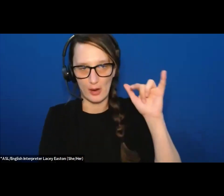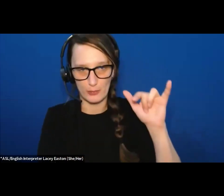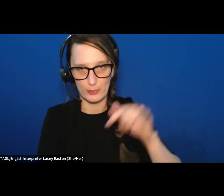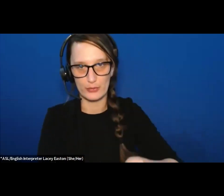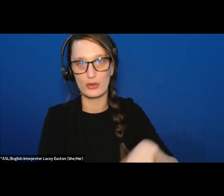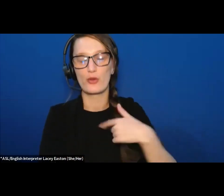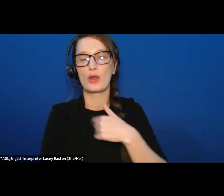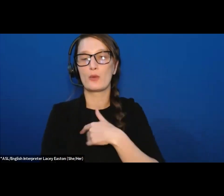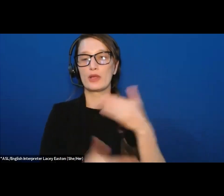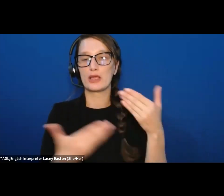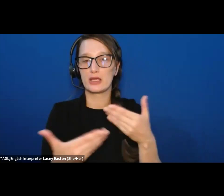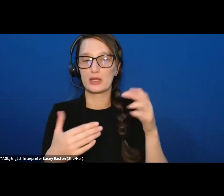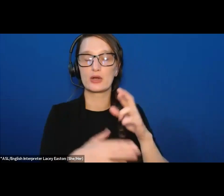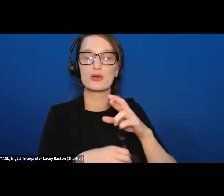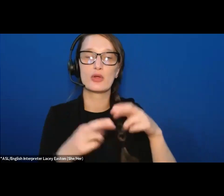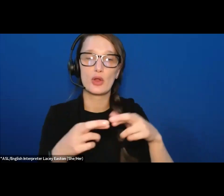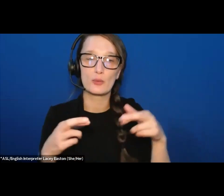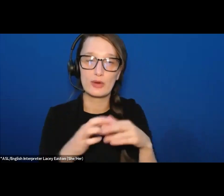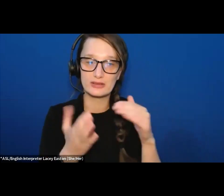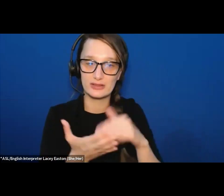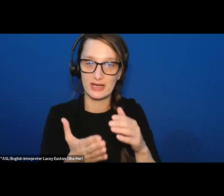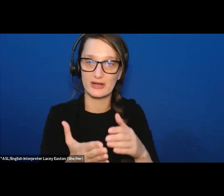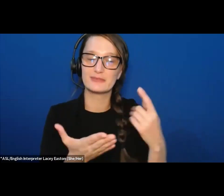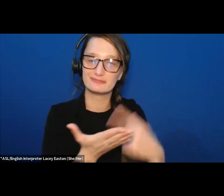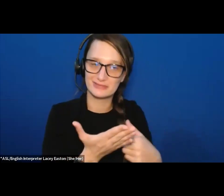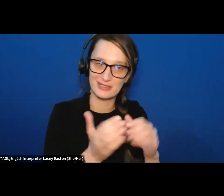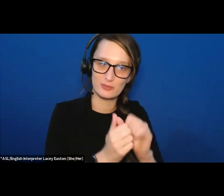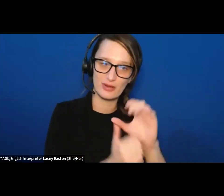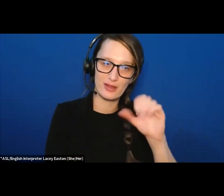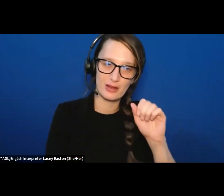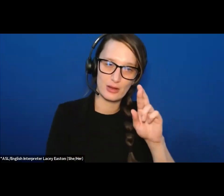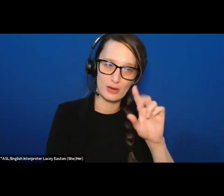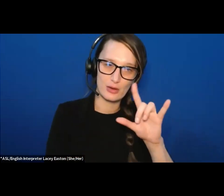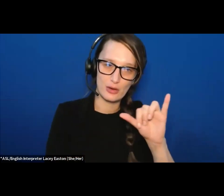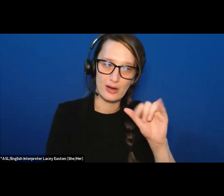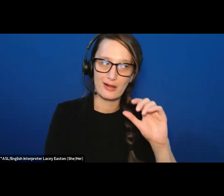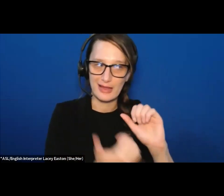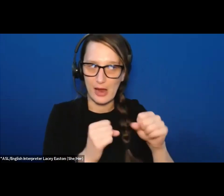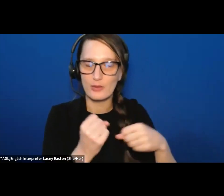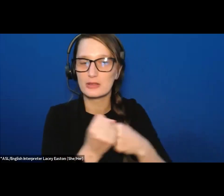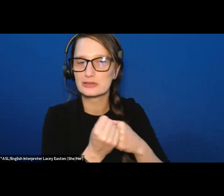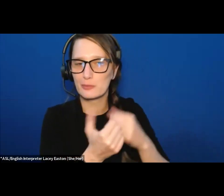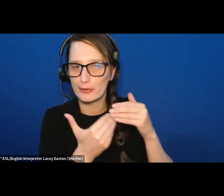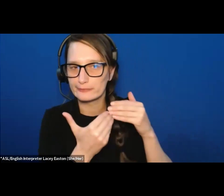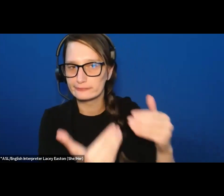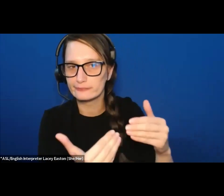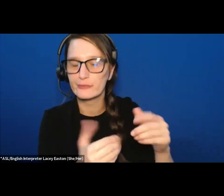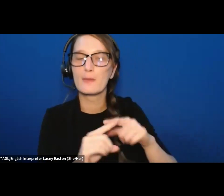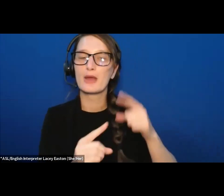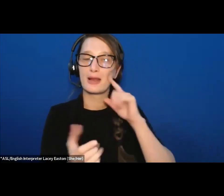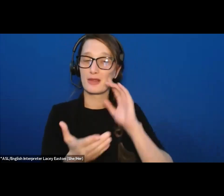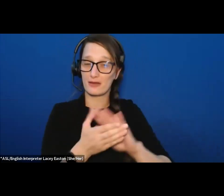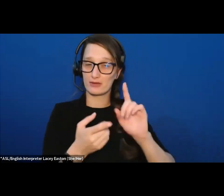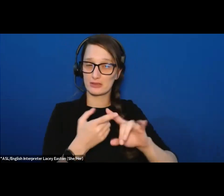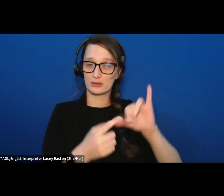regional center, Carly and I have been having discussions about kind of next steps on how we can support these things. But we have, I believe, until June,